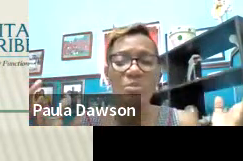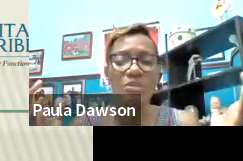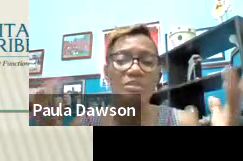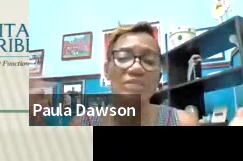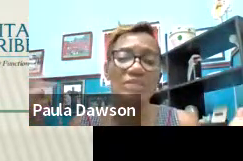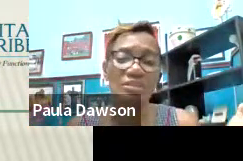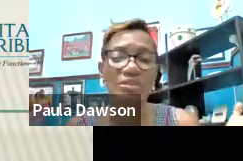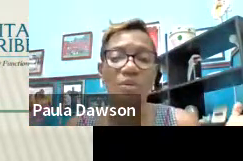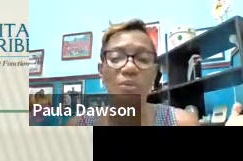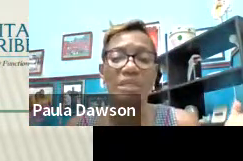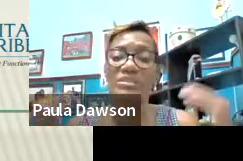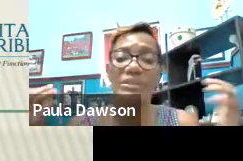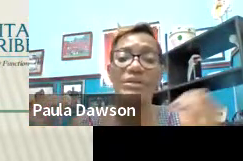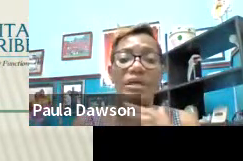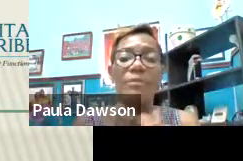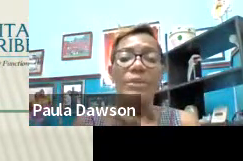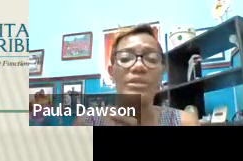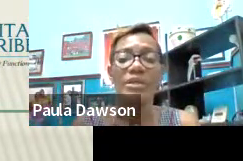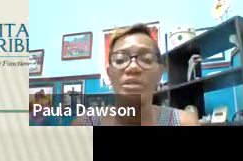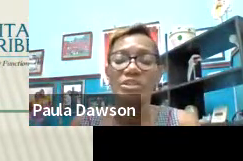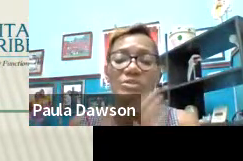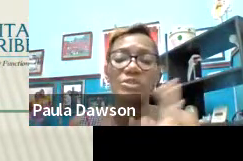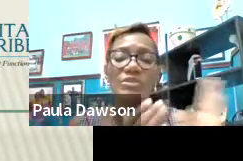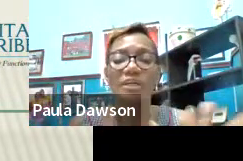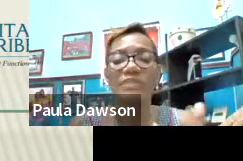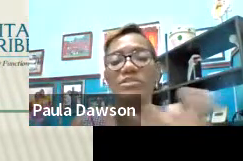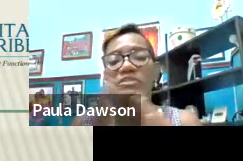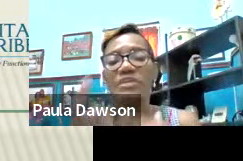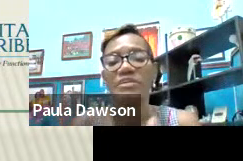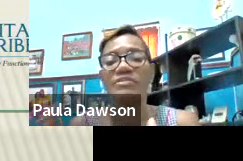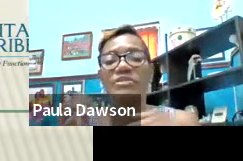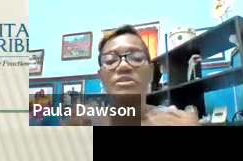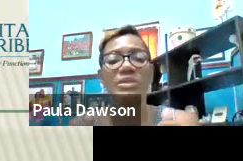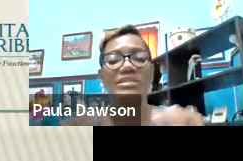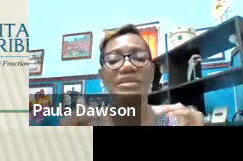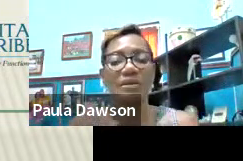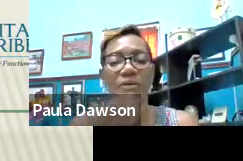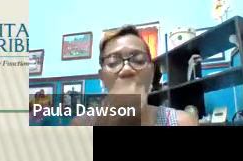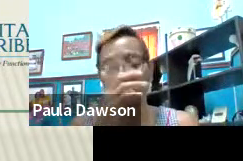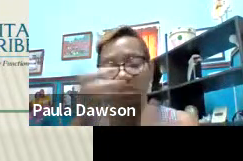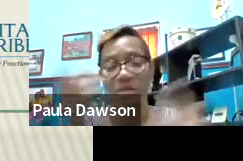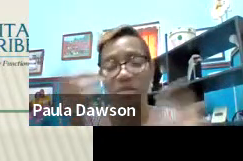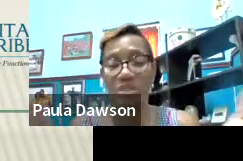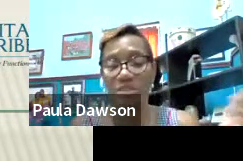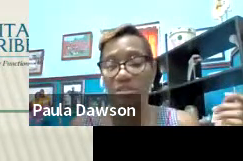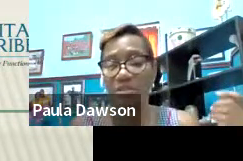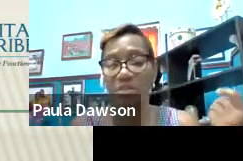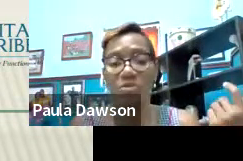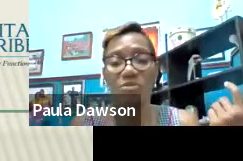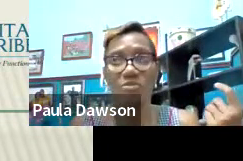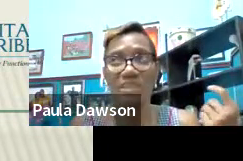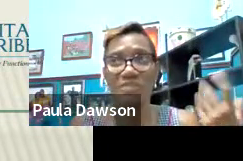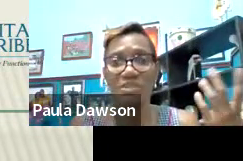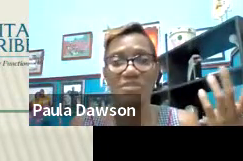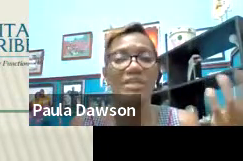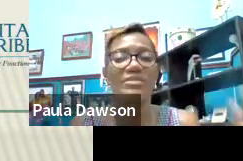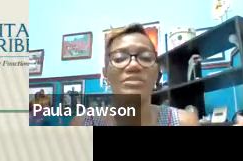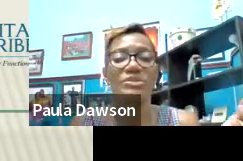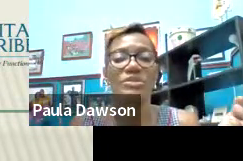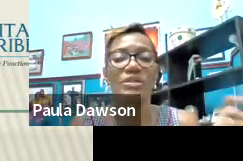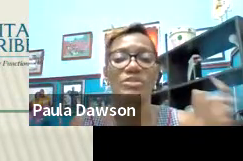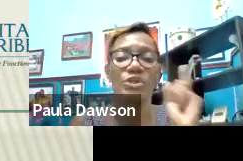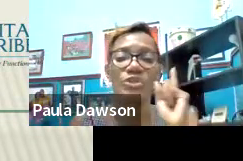worst thing with Botox is that it does not work and you spend all that money. So it's between $500 and $550 US here in Jamaica, which translates to, I don't know, $70,000